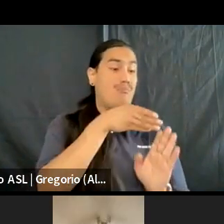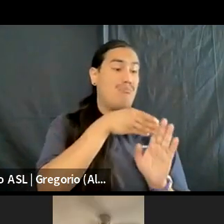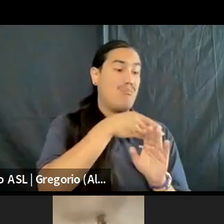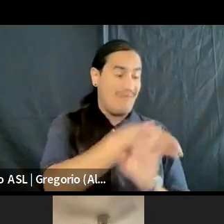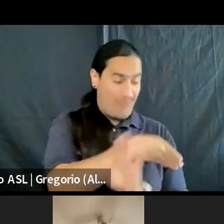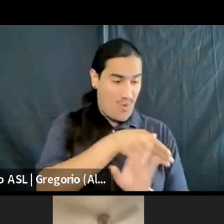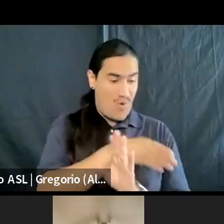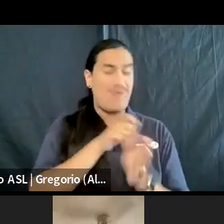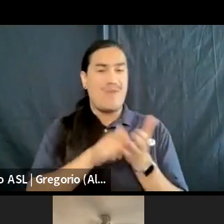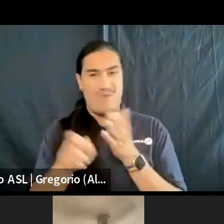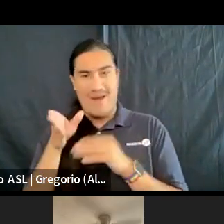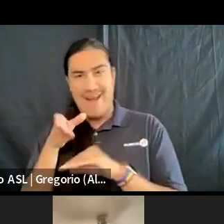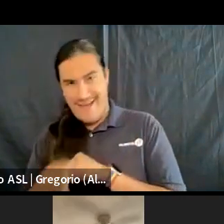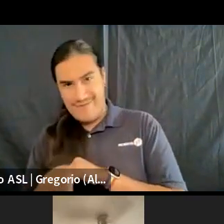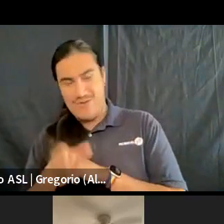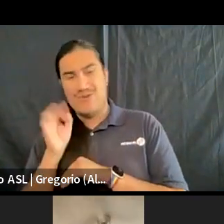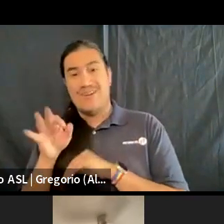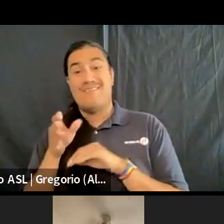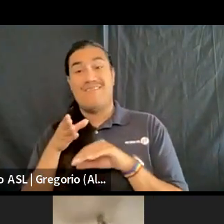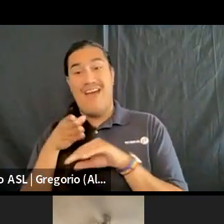3 minutes, yo, on the clock, go.